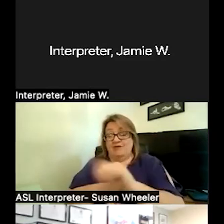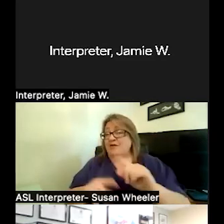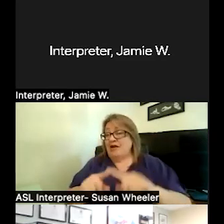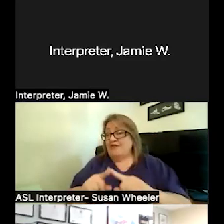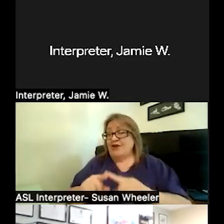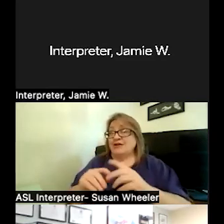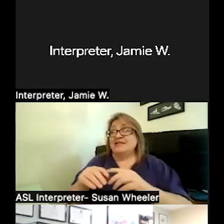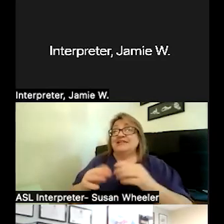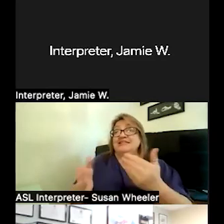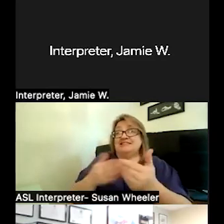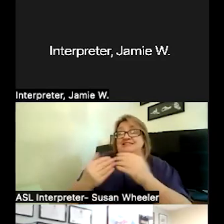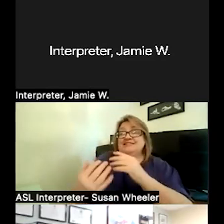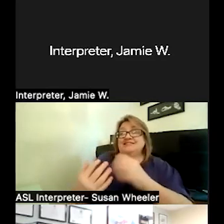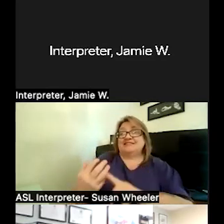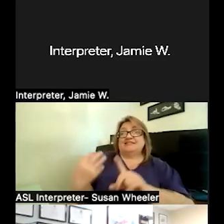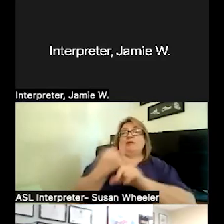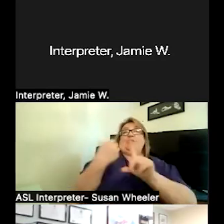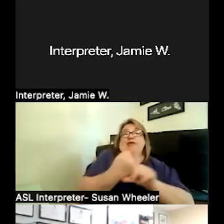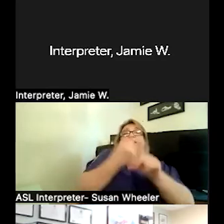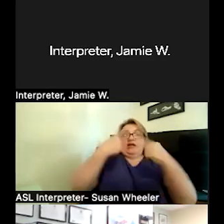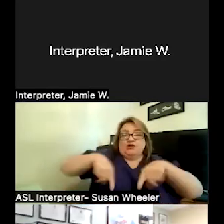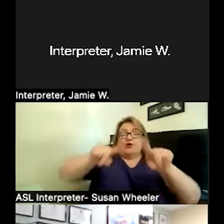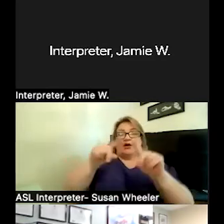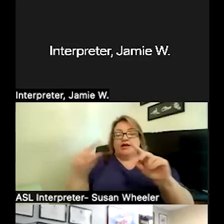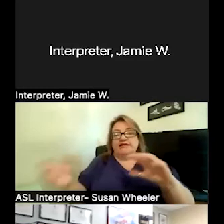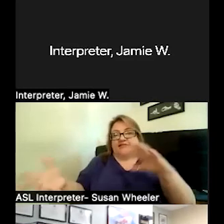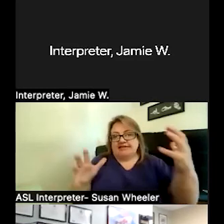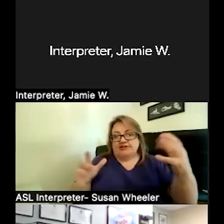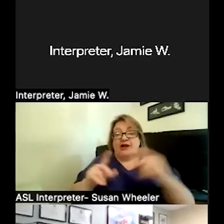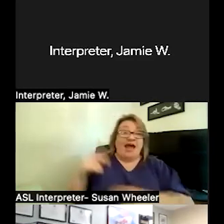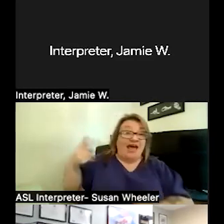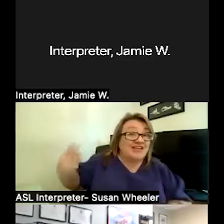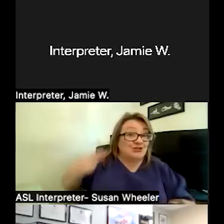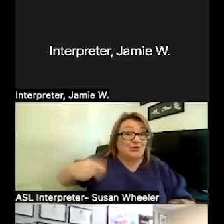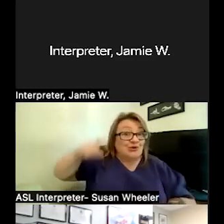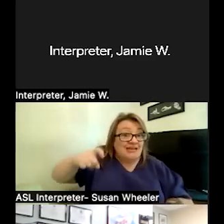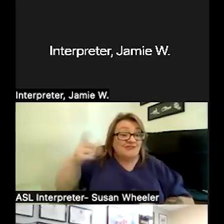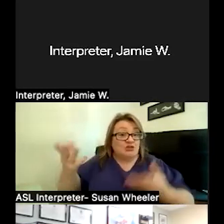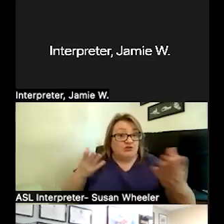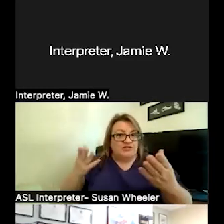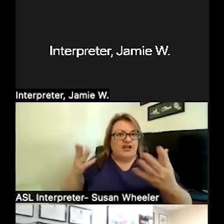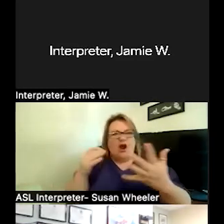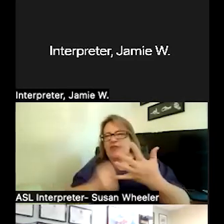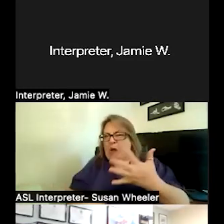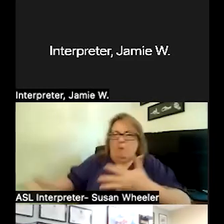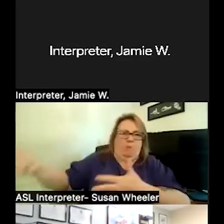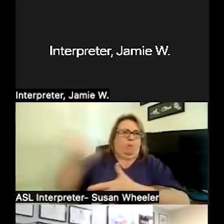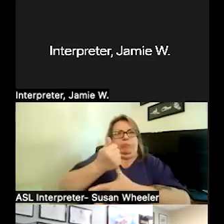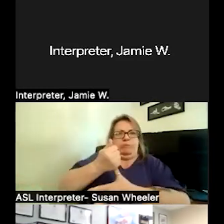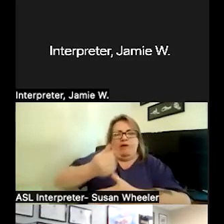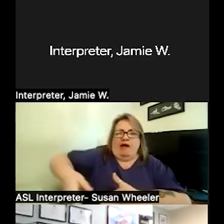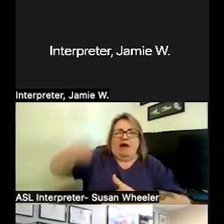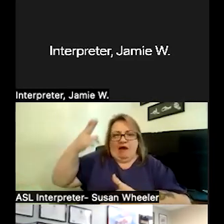susceptibility during a disaster and the historical need for services, They are at the very high end. That's